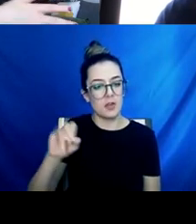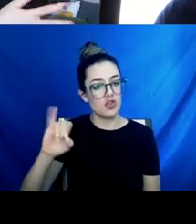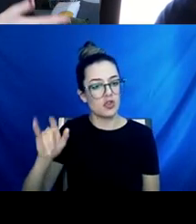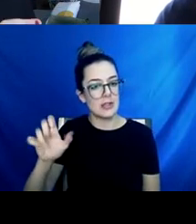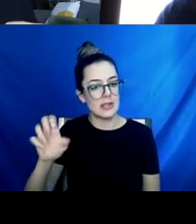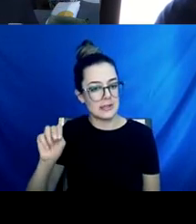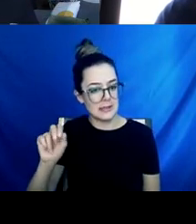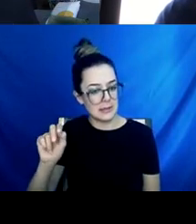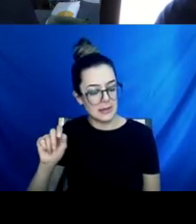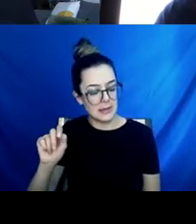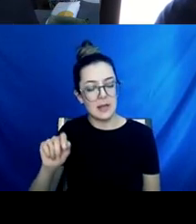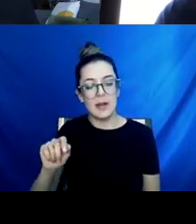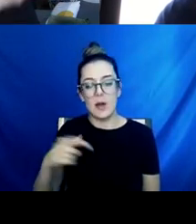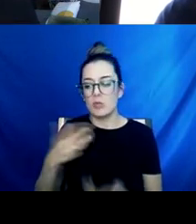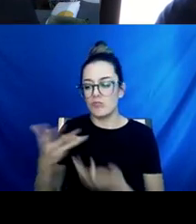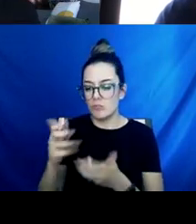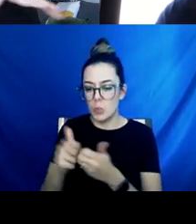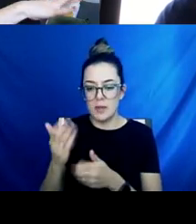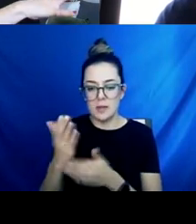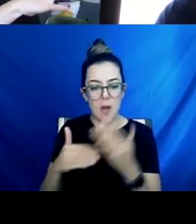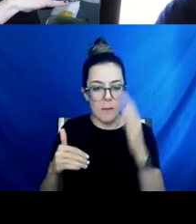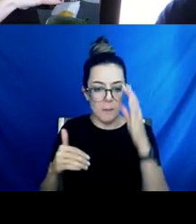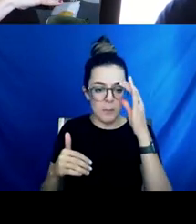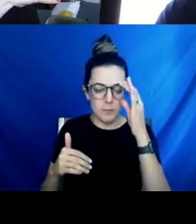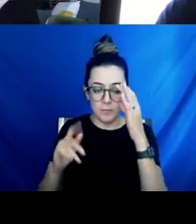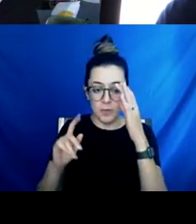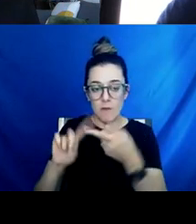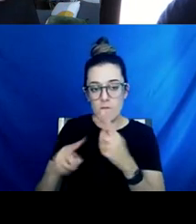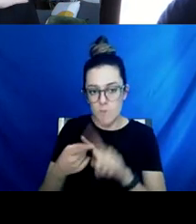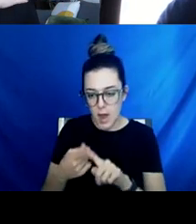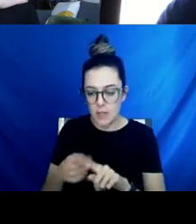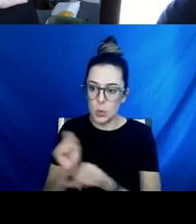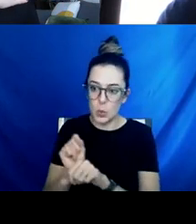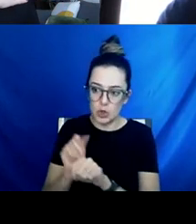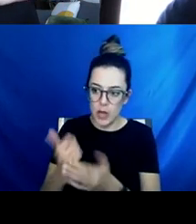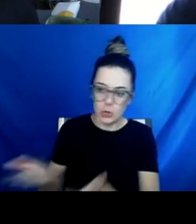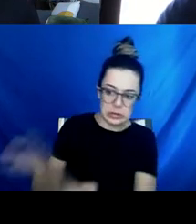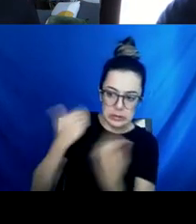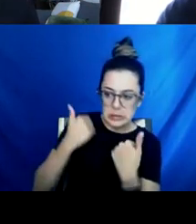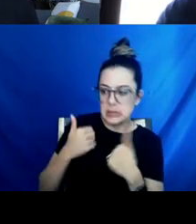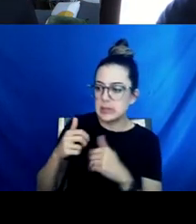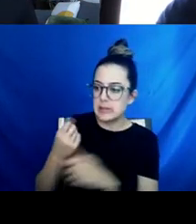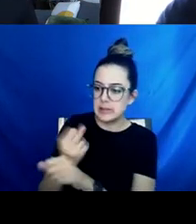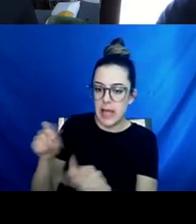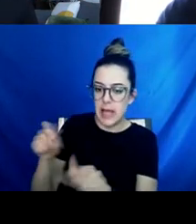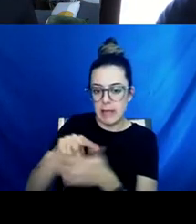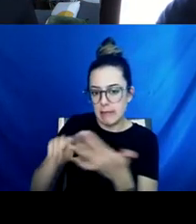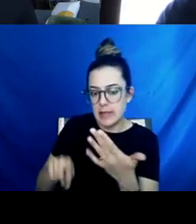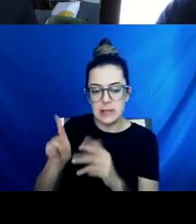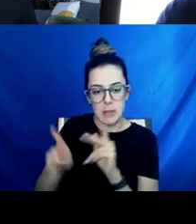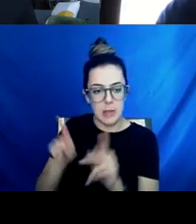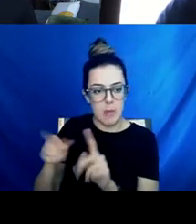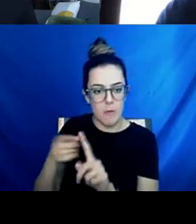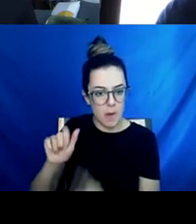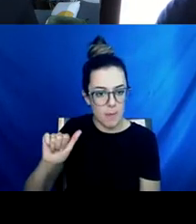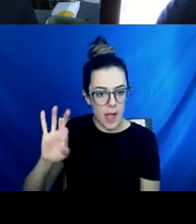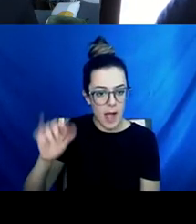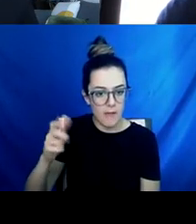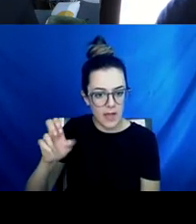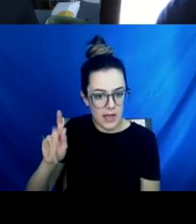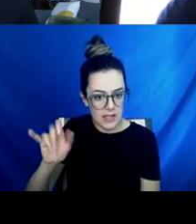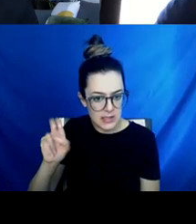most of the country. There's basically one little stronghold, I believe, that he has not conquered. There are thousands